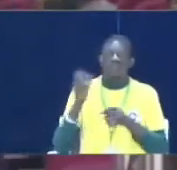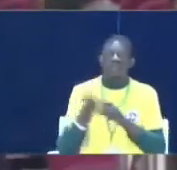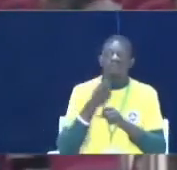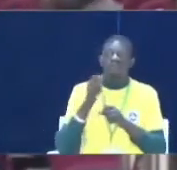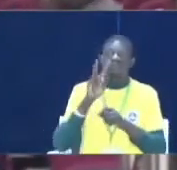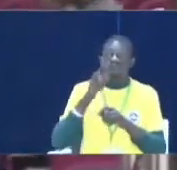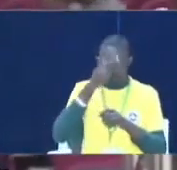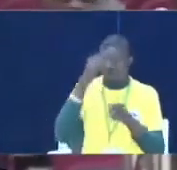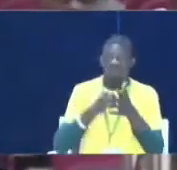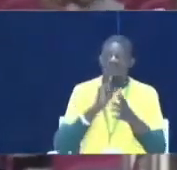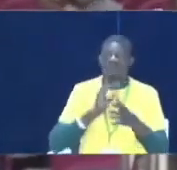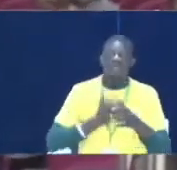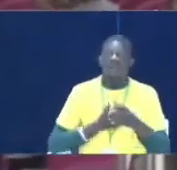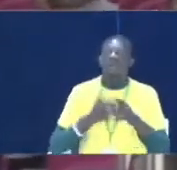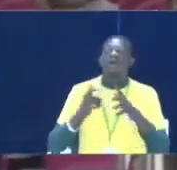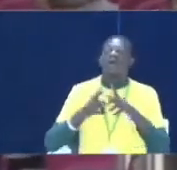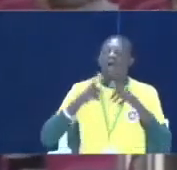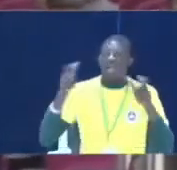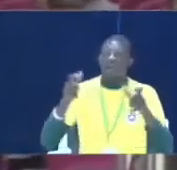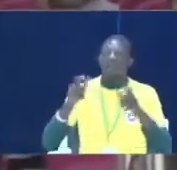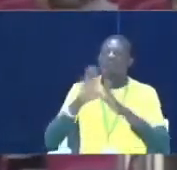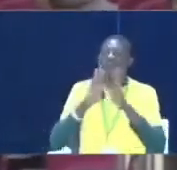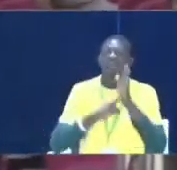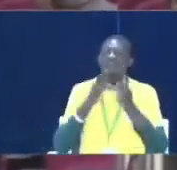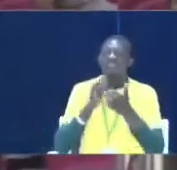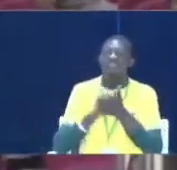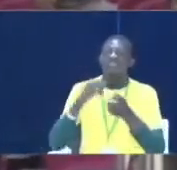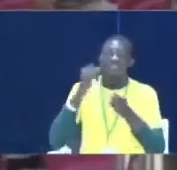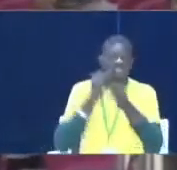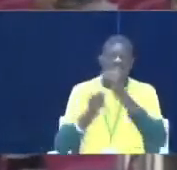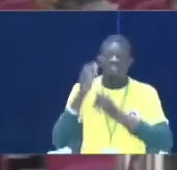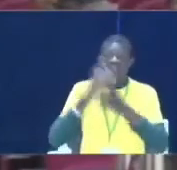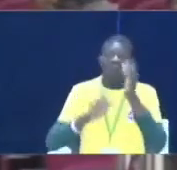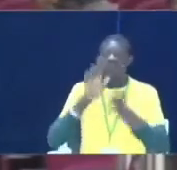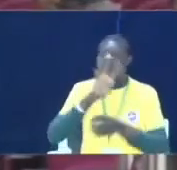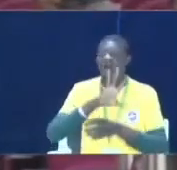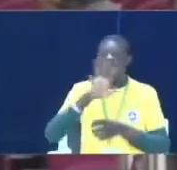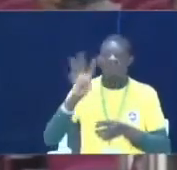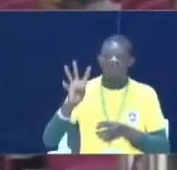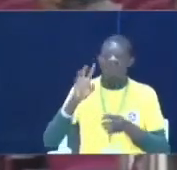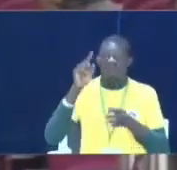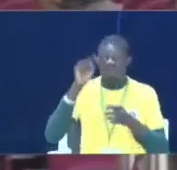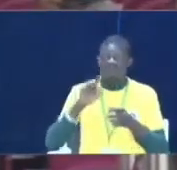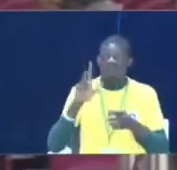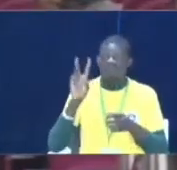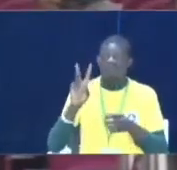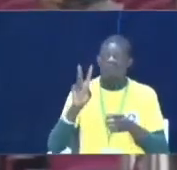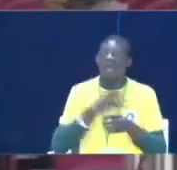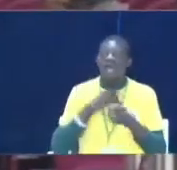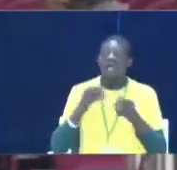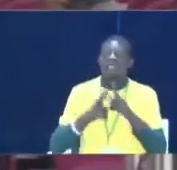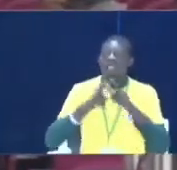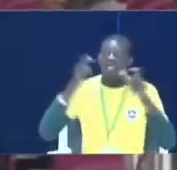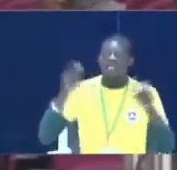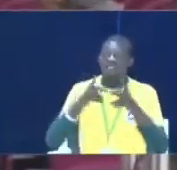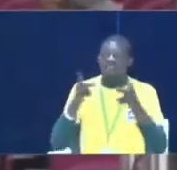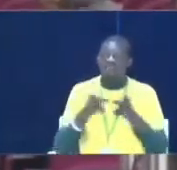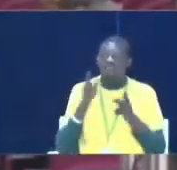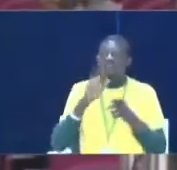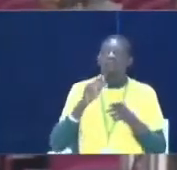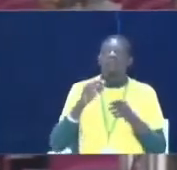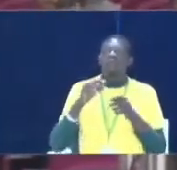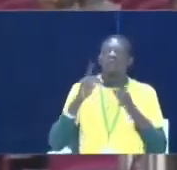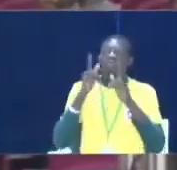2 because it is our anchor scripture. The Bible says in Isaiah chapter 54, verse 2, it says, enlarge the place of thy